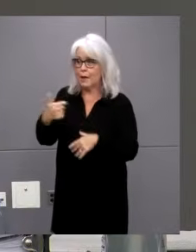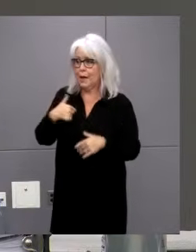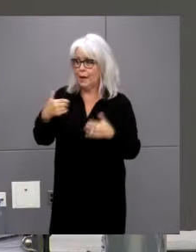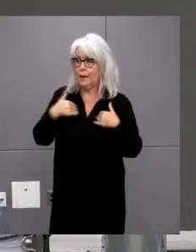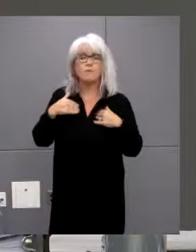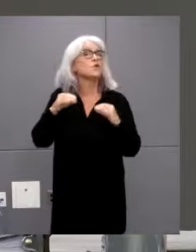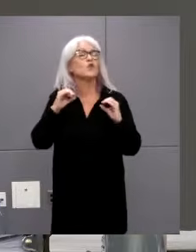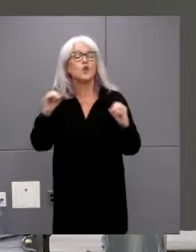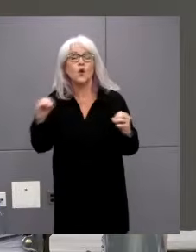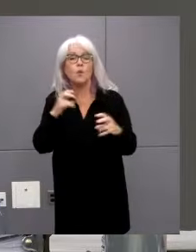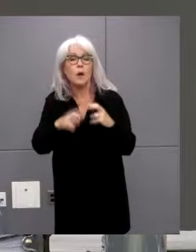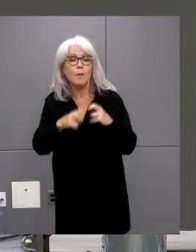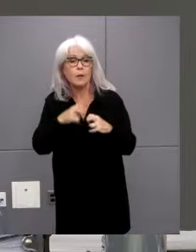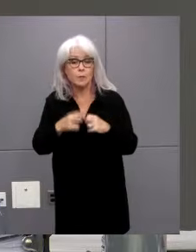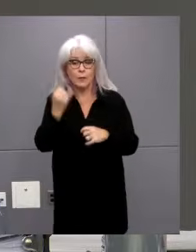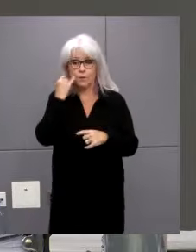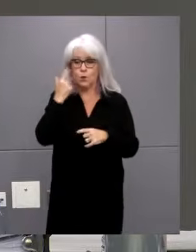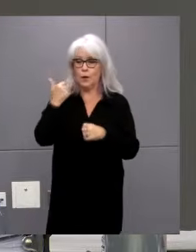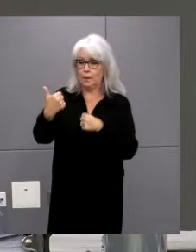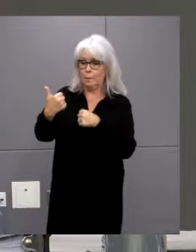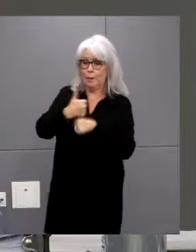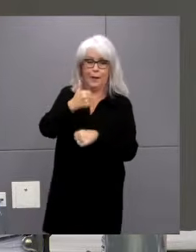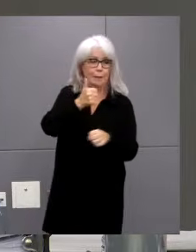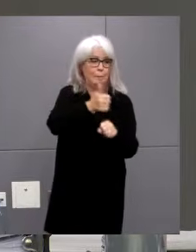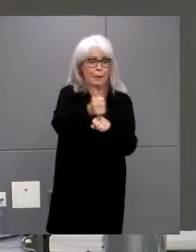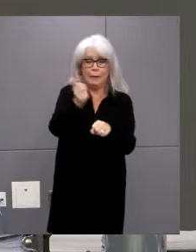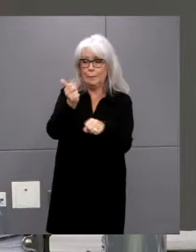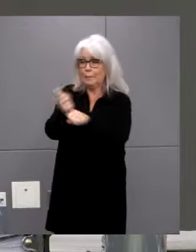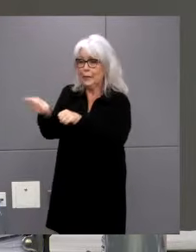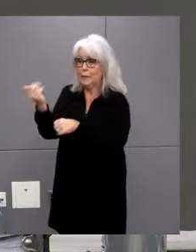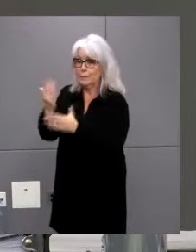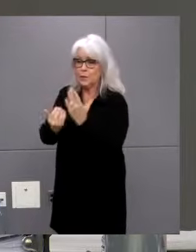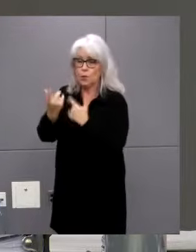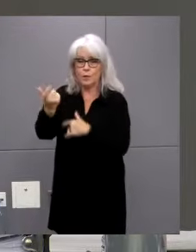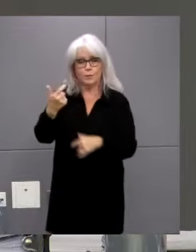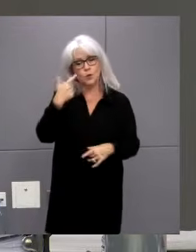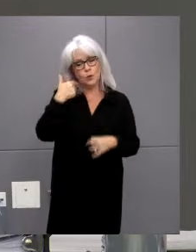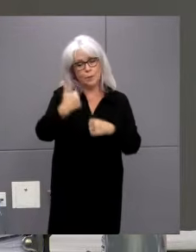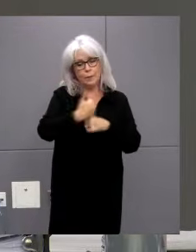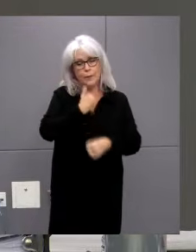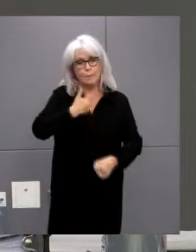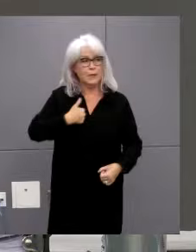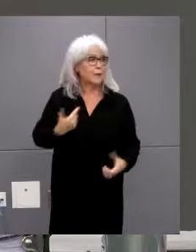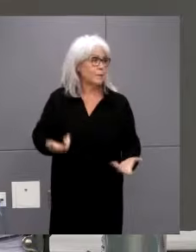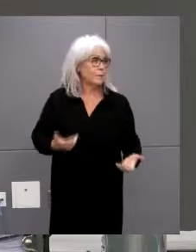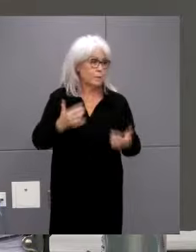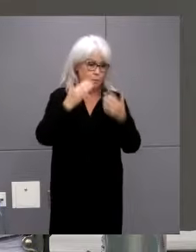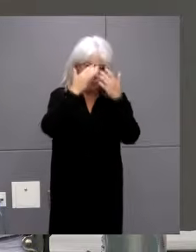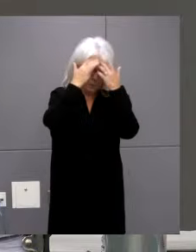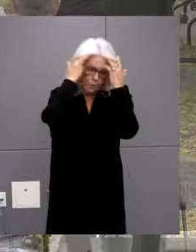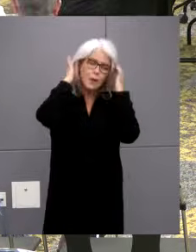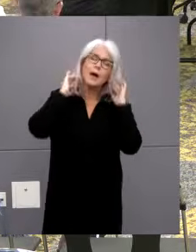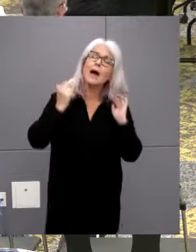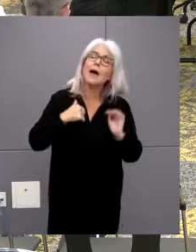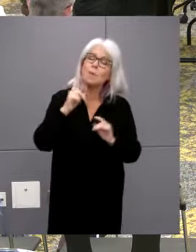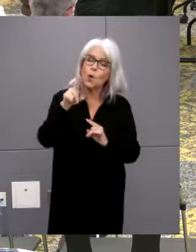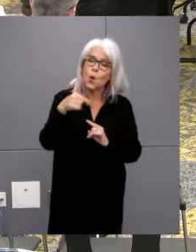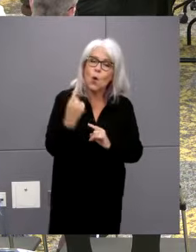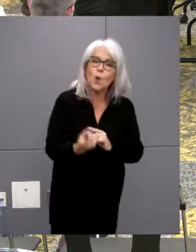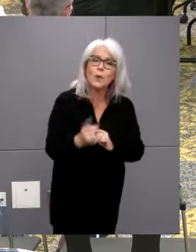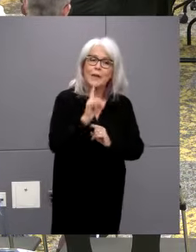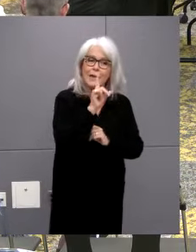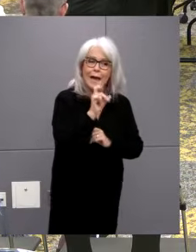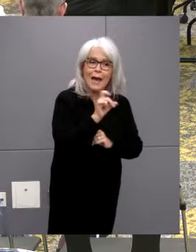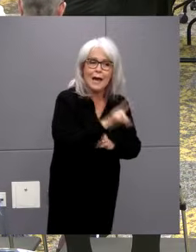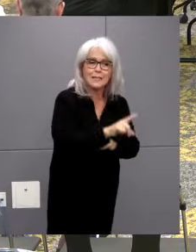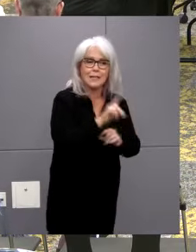that. So if you want to blame somebody for not being on the agenda, blame me. I'm asking a question because